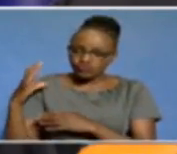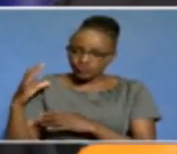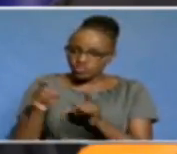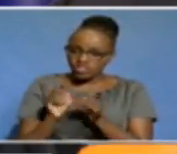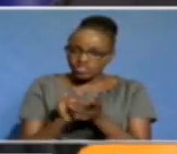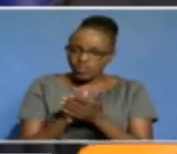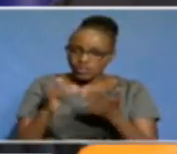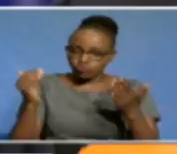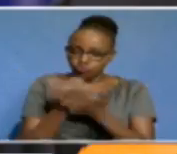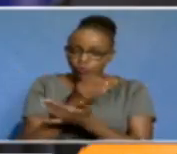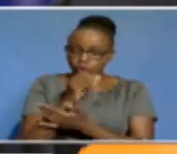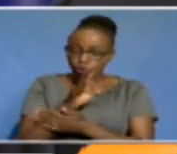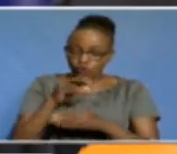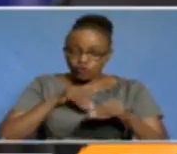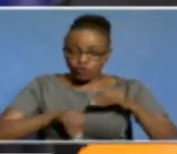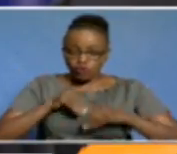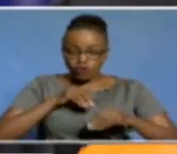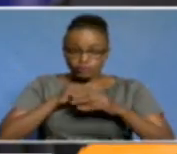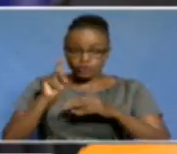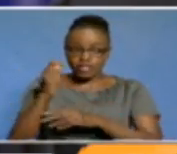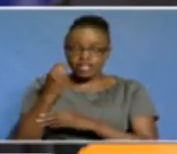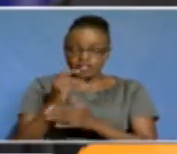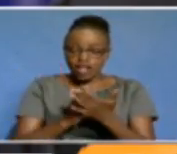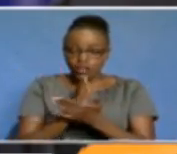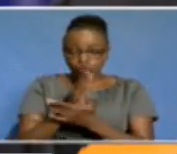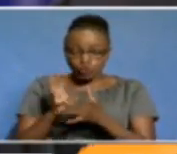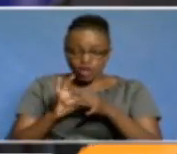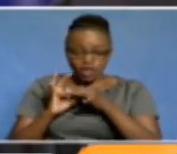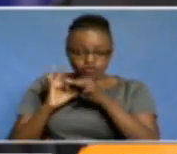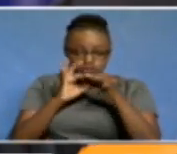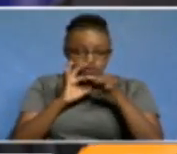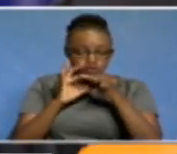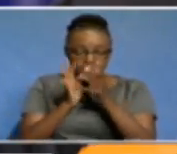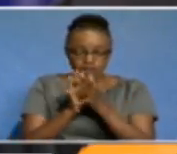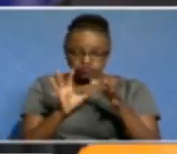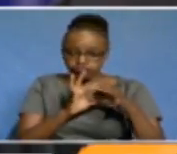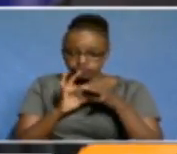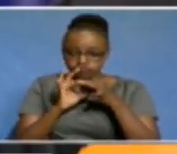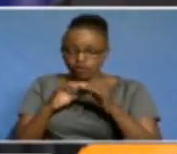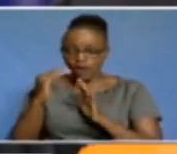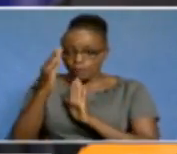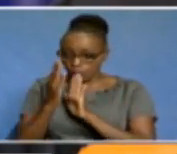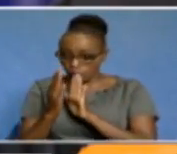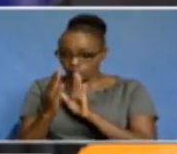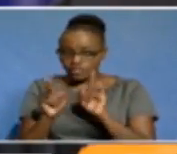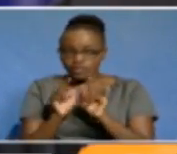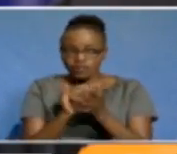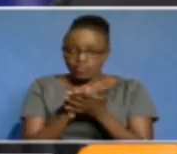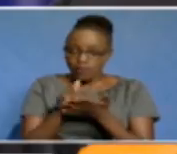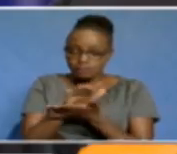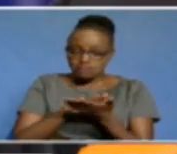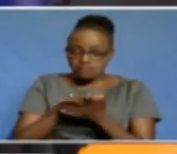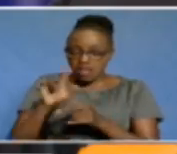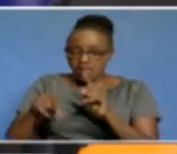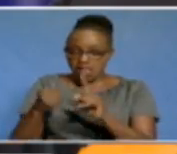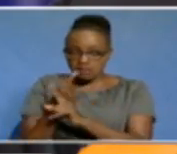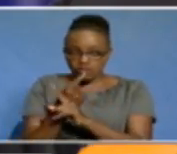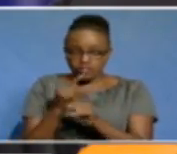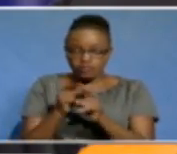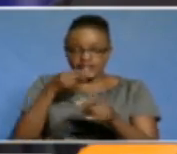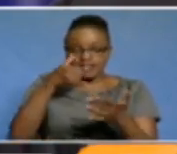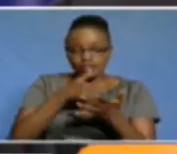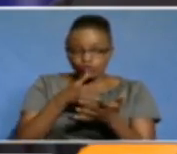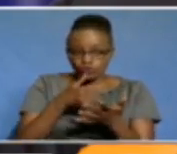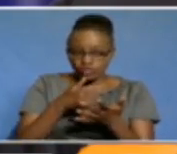eradication of corruption in Kenya through a unified and coordinated approach and based on a diverse and